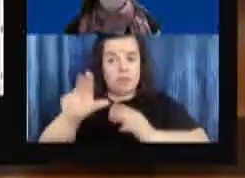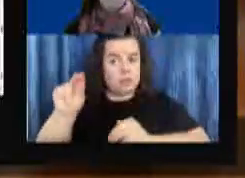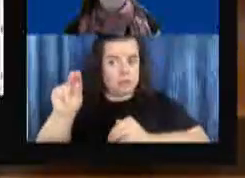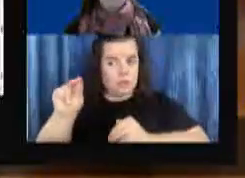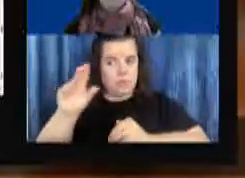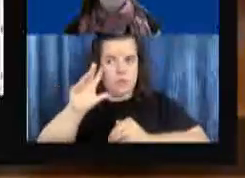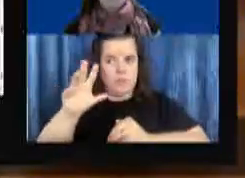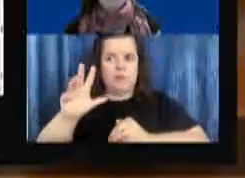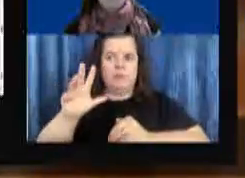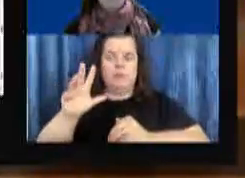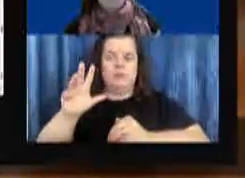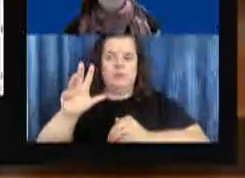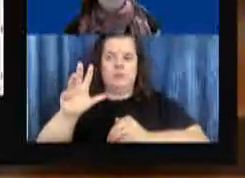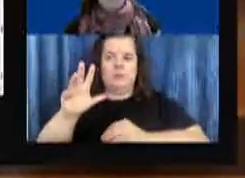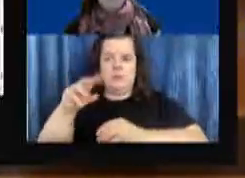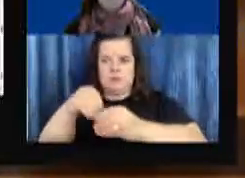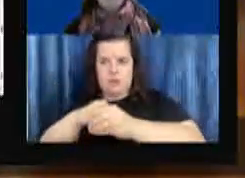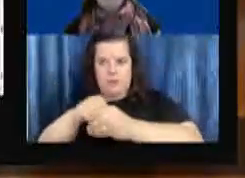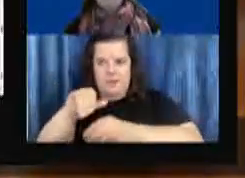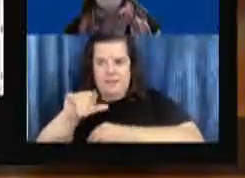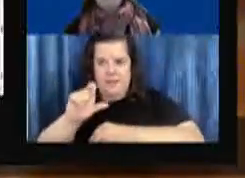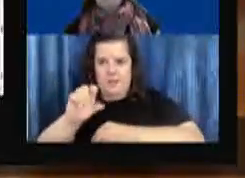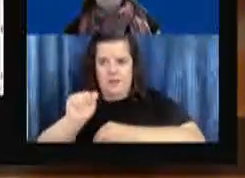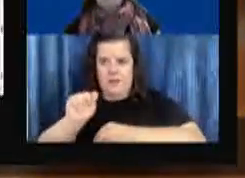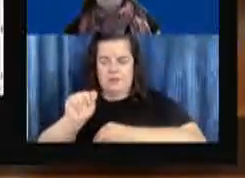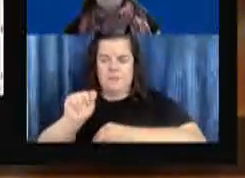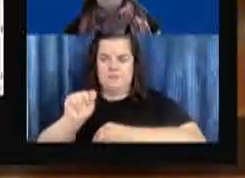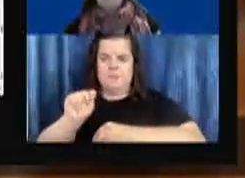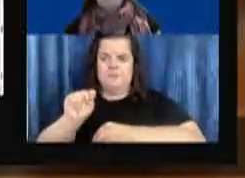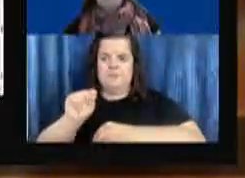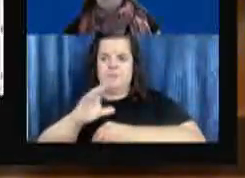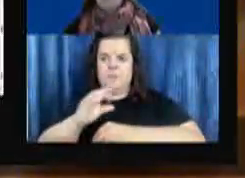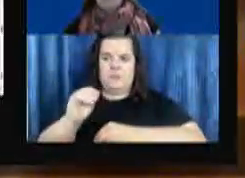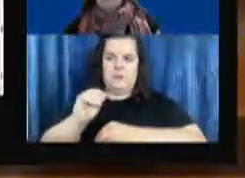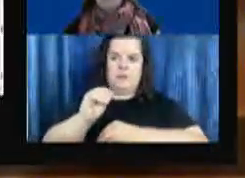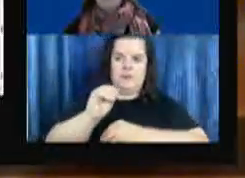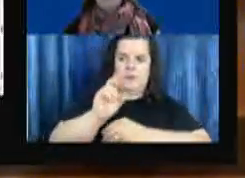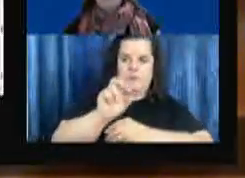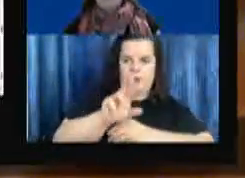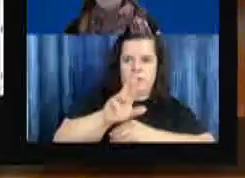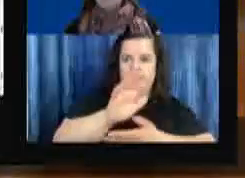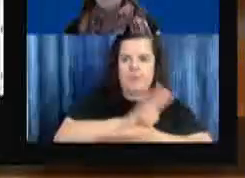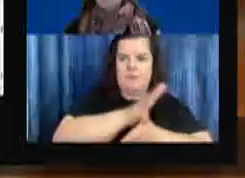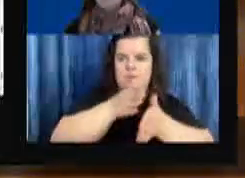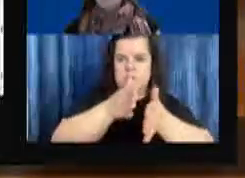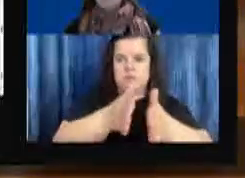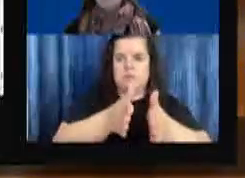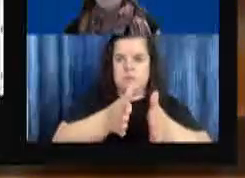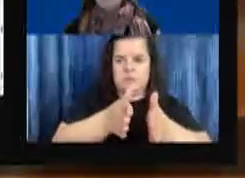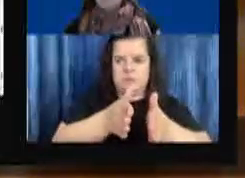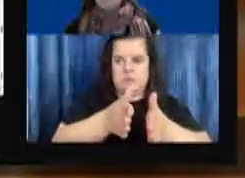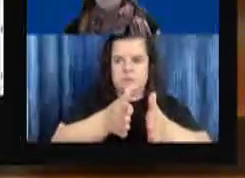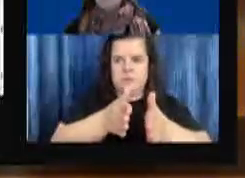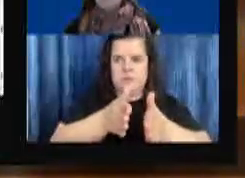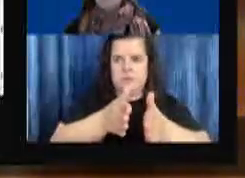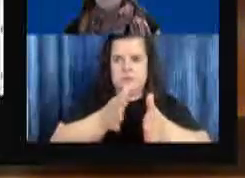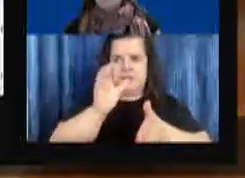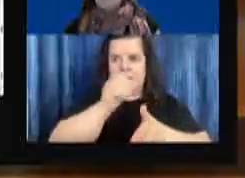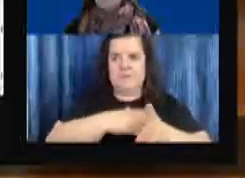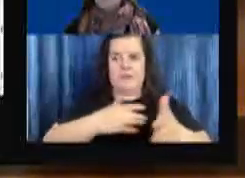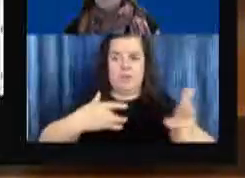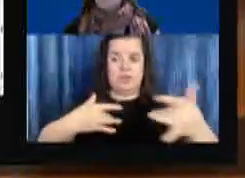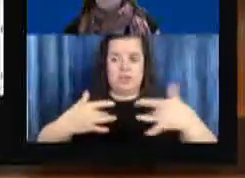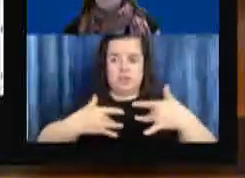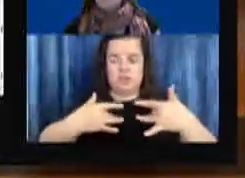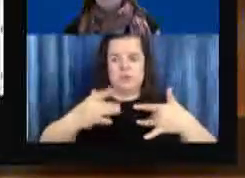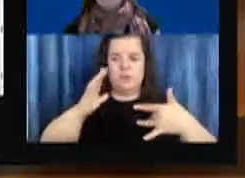right, including that lot along with Ober Street, the paper street, Ober Street. So I guess my concern too would